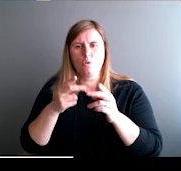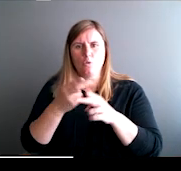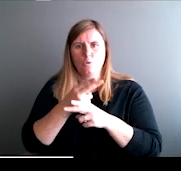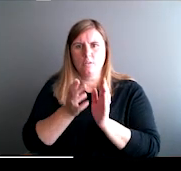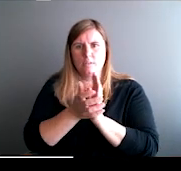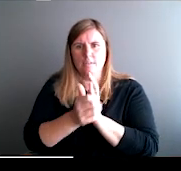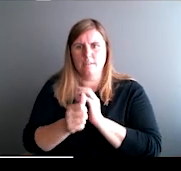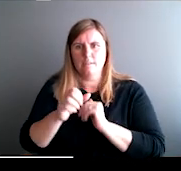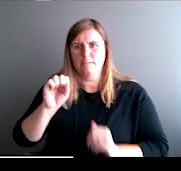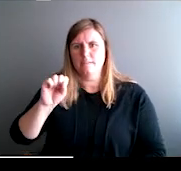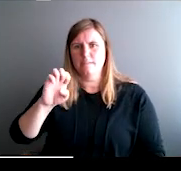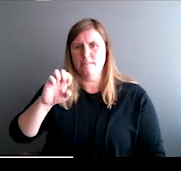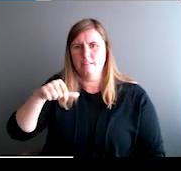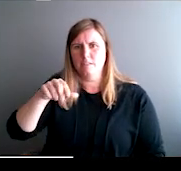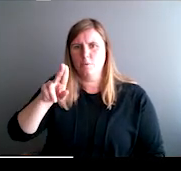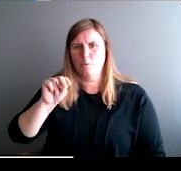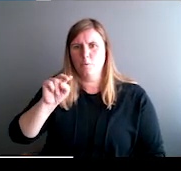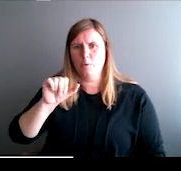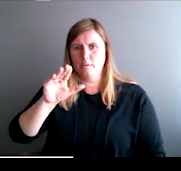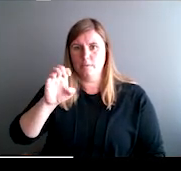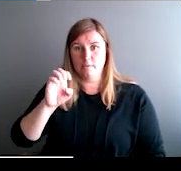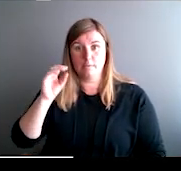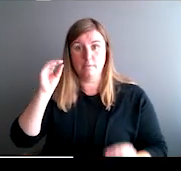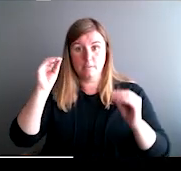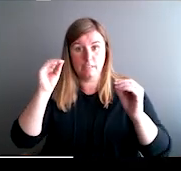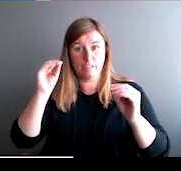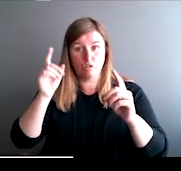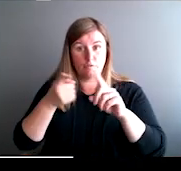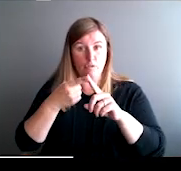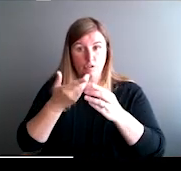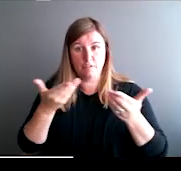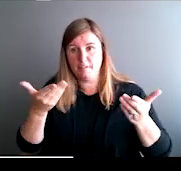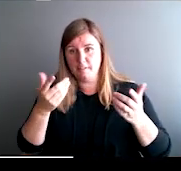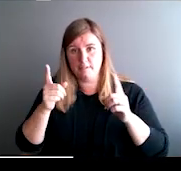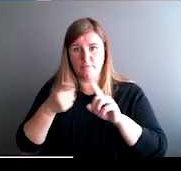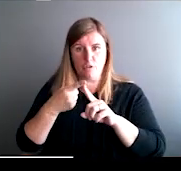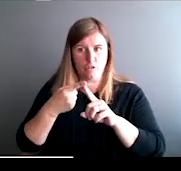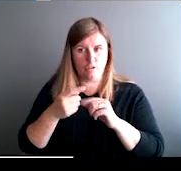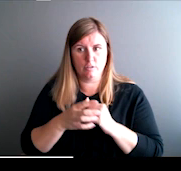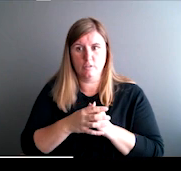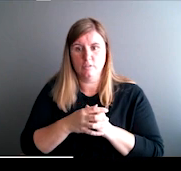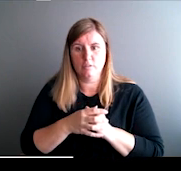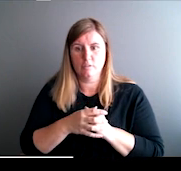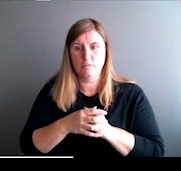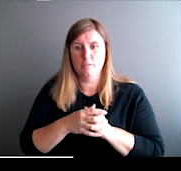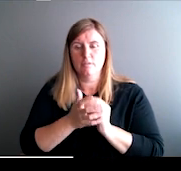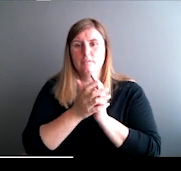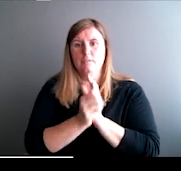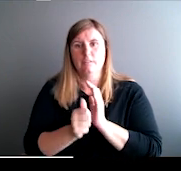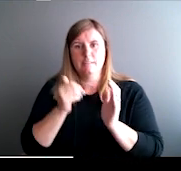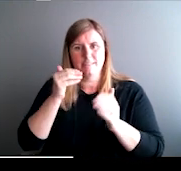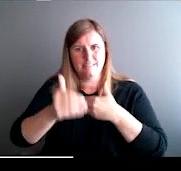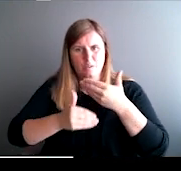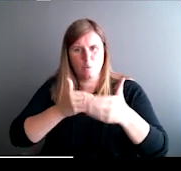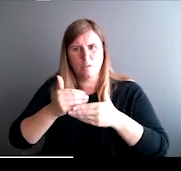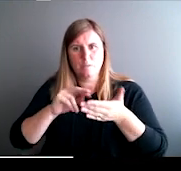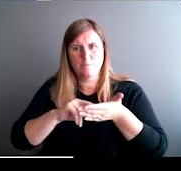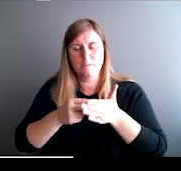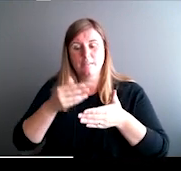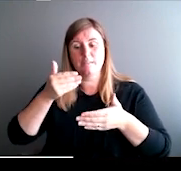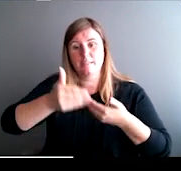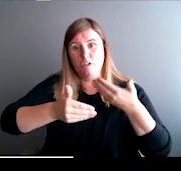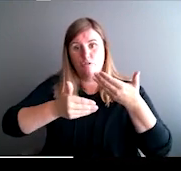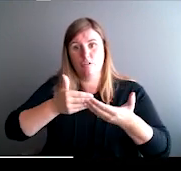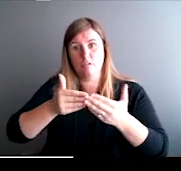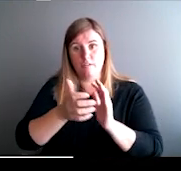is the second point you see on the screen here, teach first things first. A skills sequence is simply a series